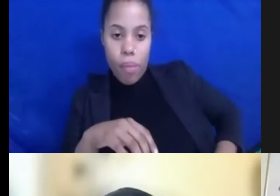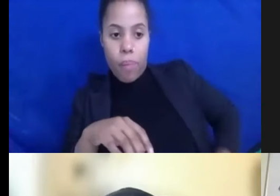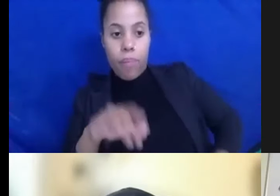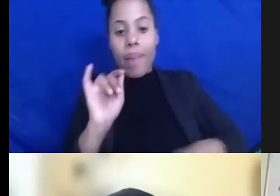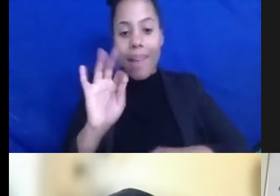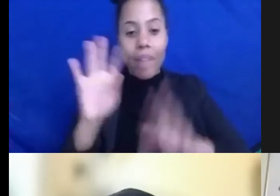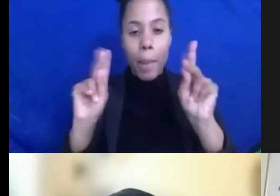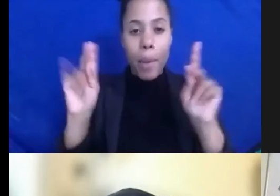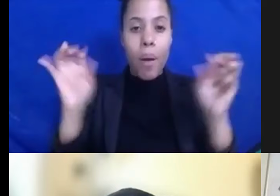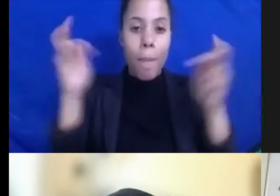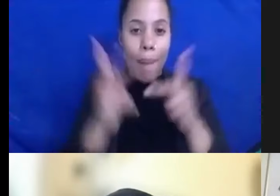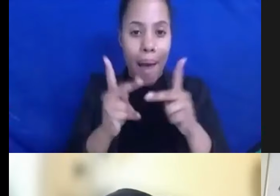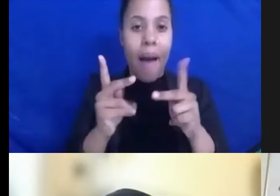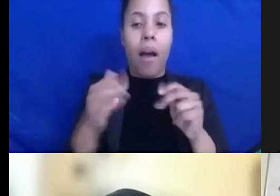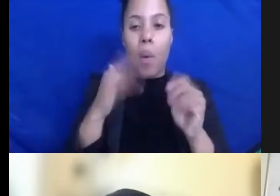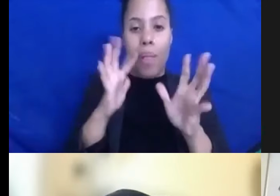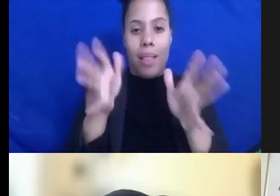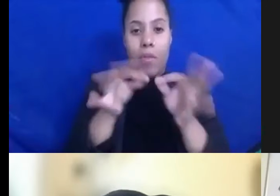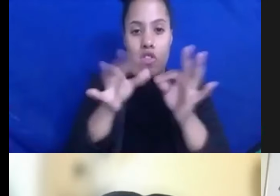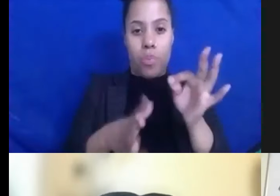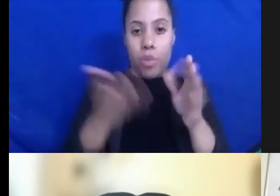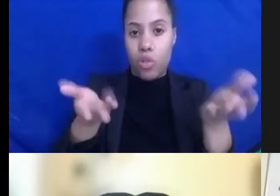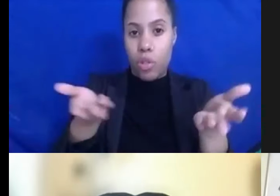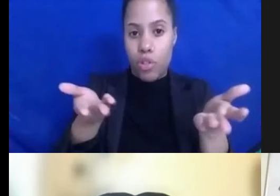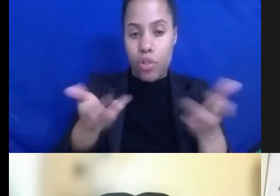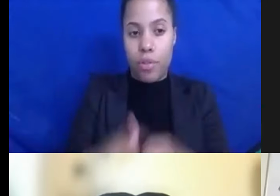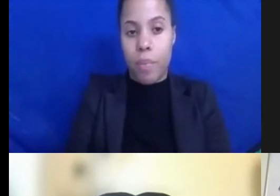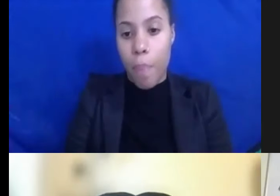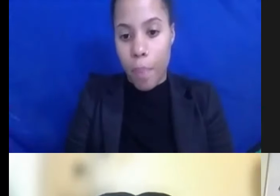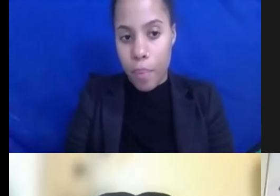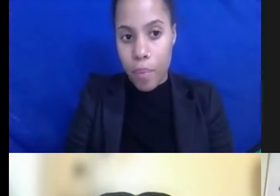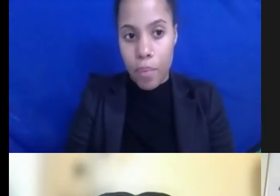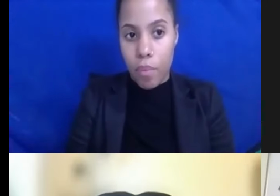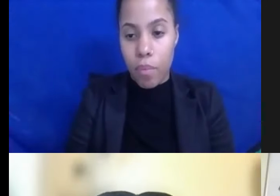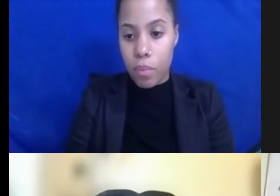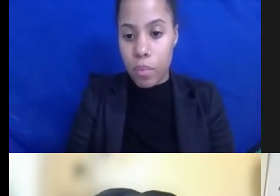here, but yeah, give it a second.